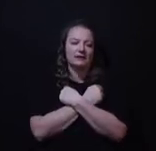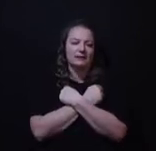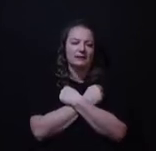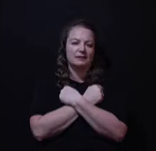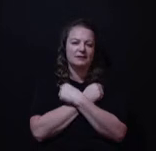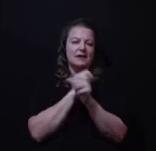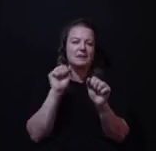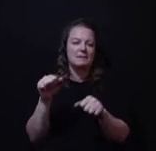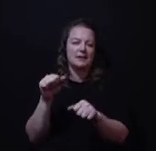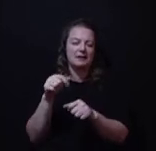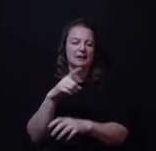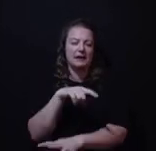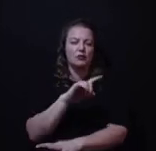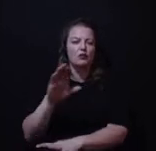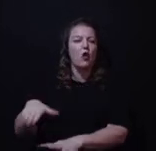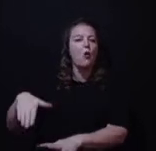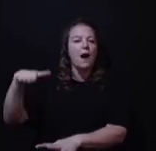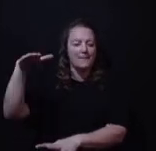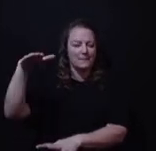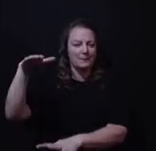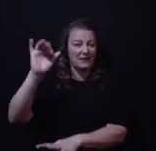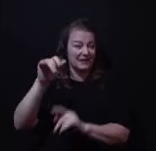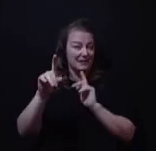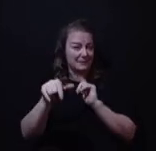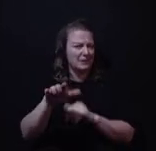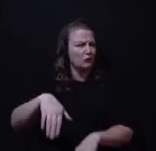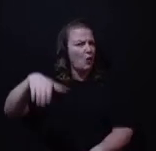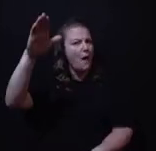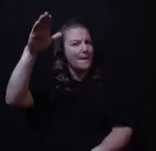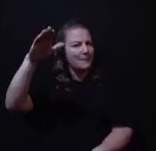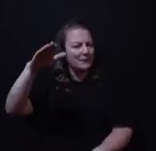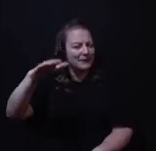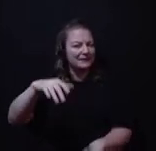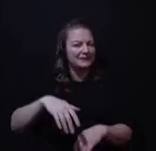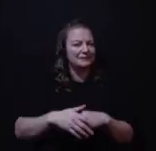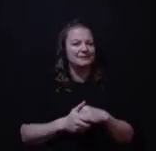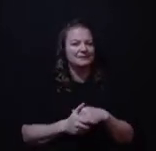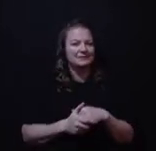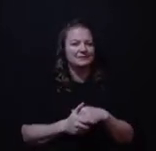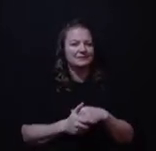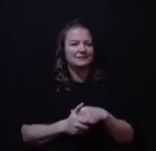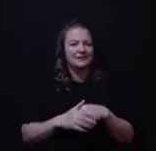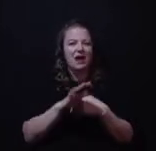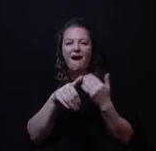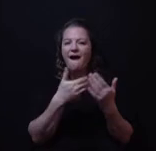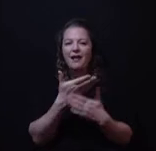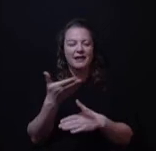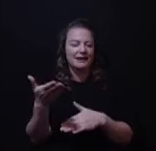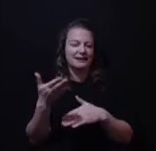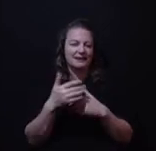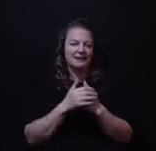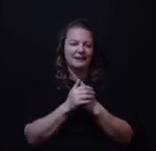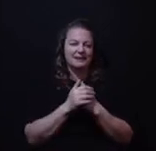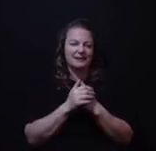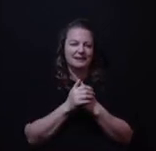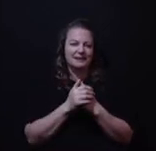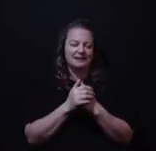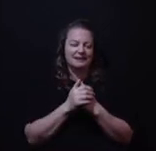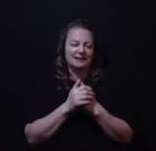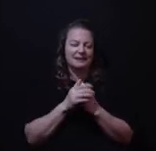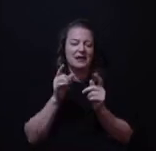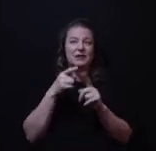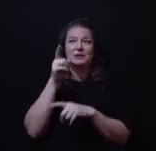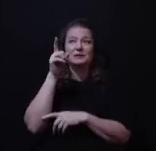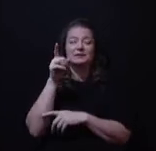grow up. There's the command. Grow up in all things into him who is the